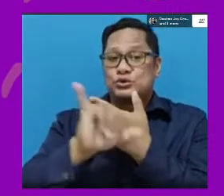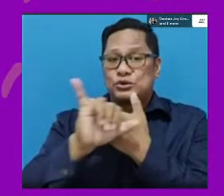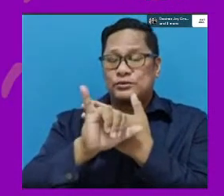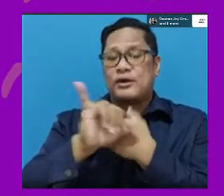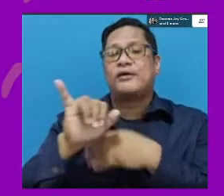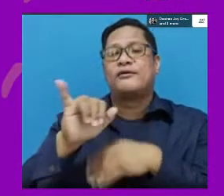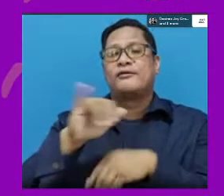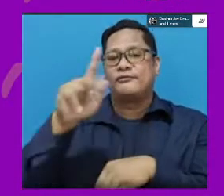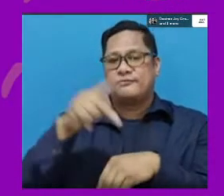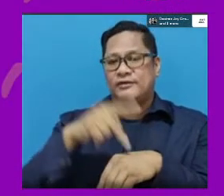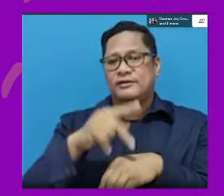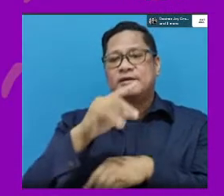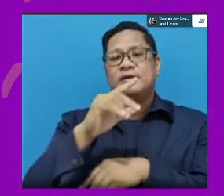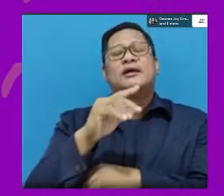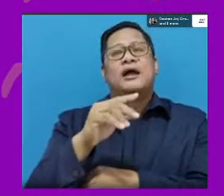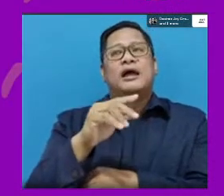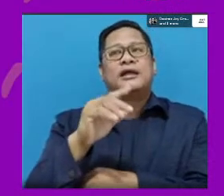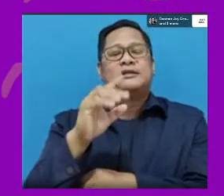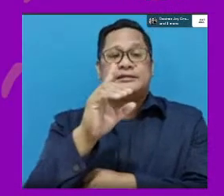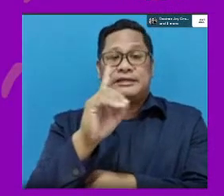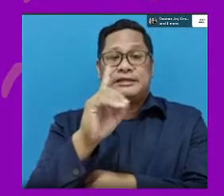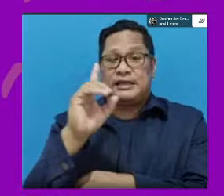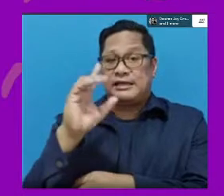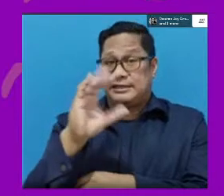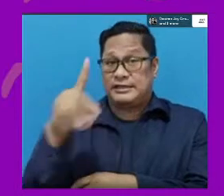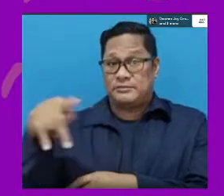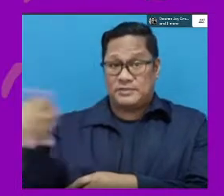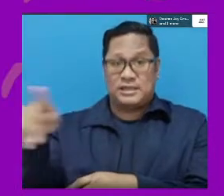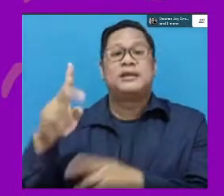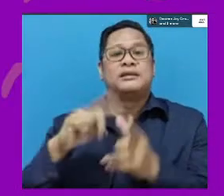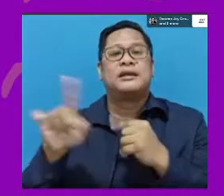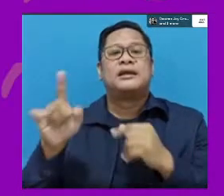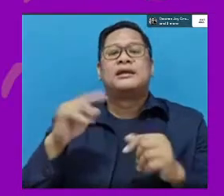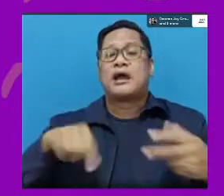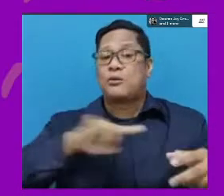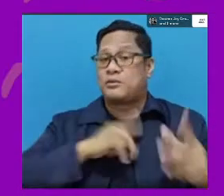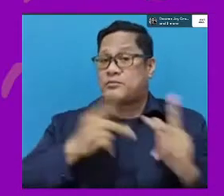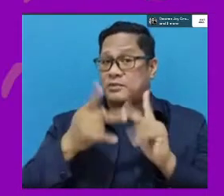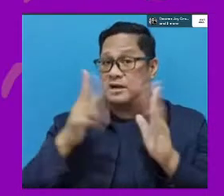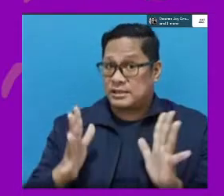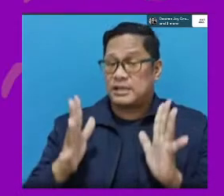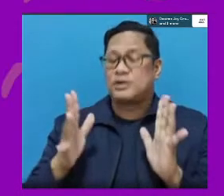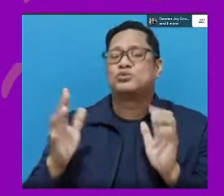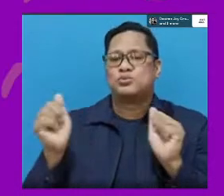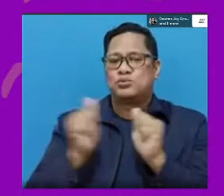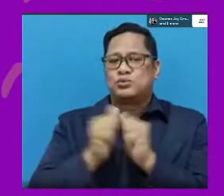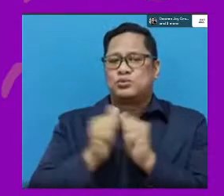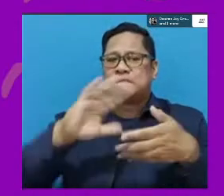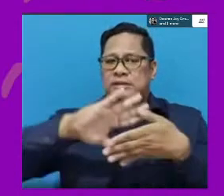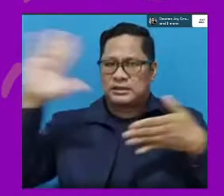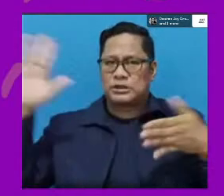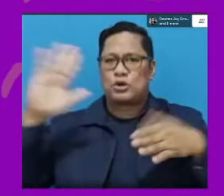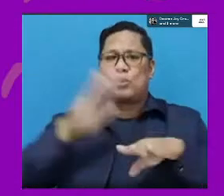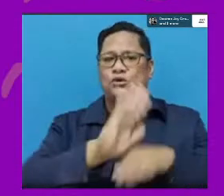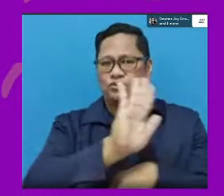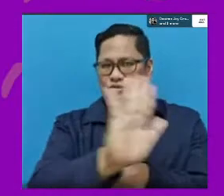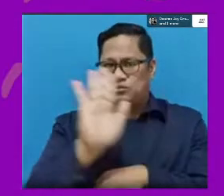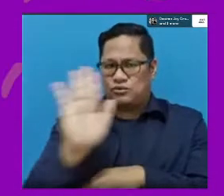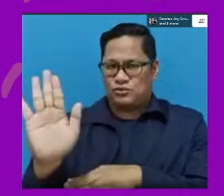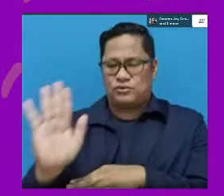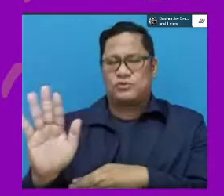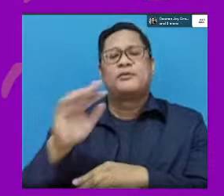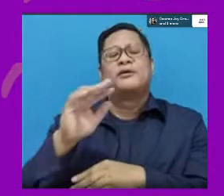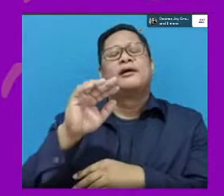Disaster Resilience Foundation. And of course, most of our partners are also sharing the live stream on their respective Facebook